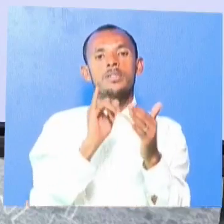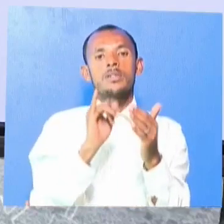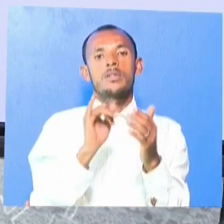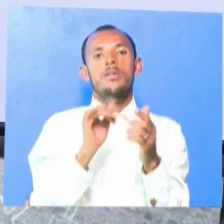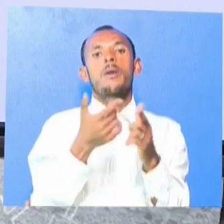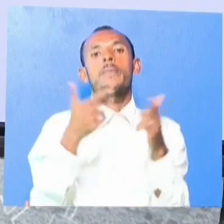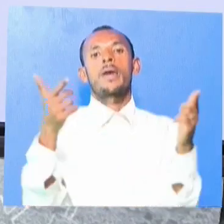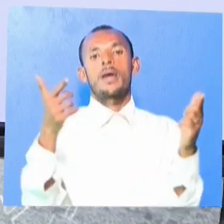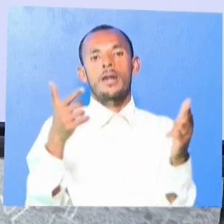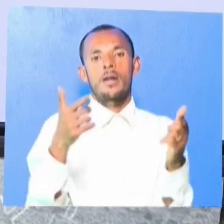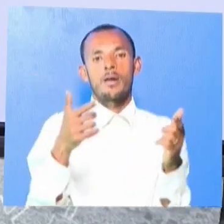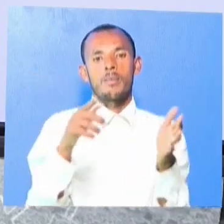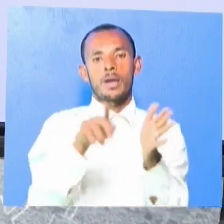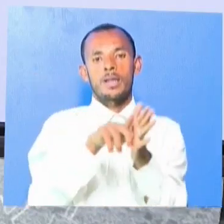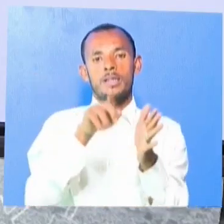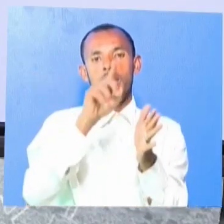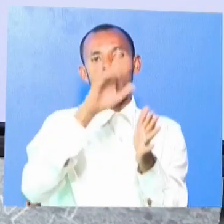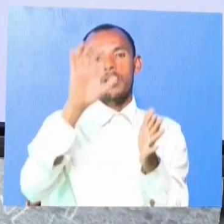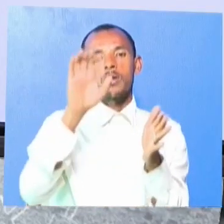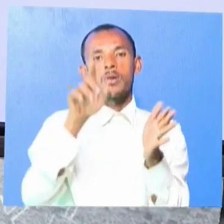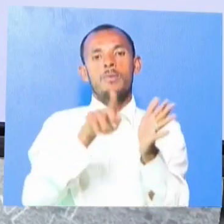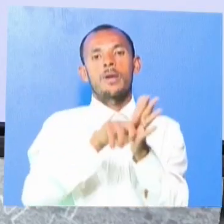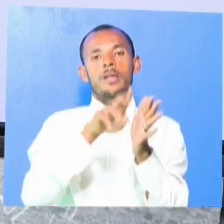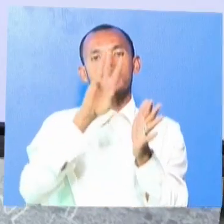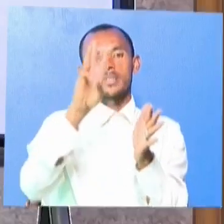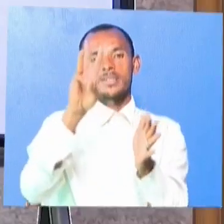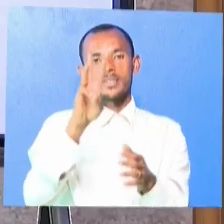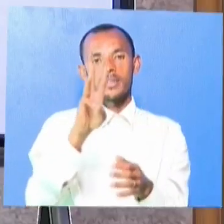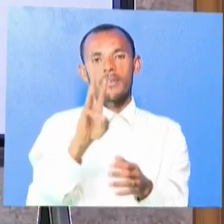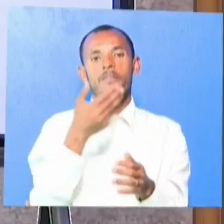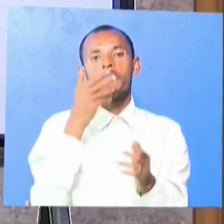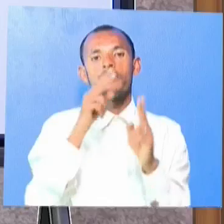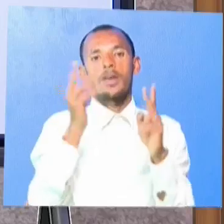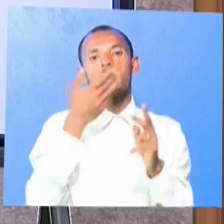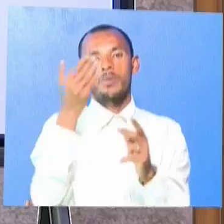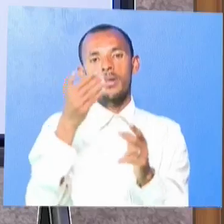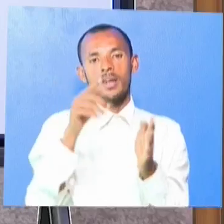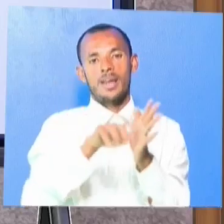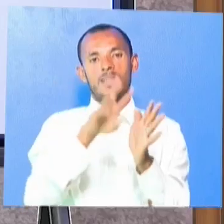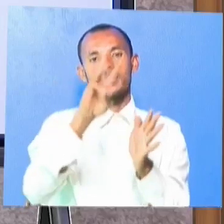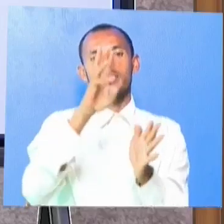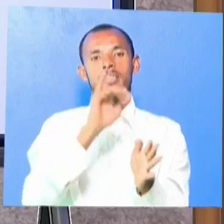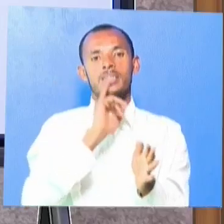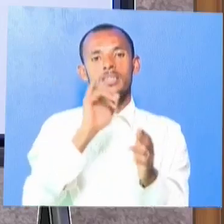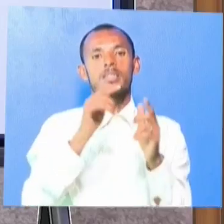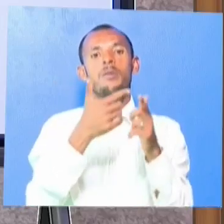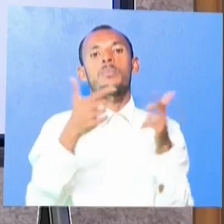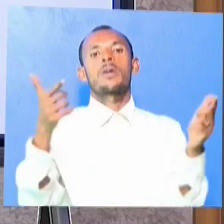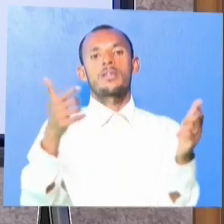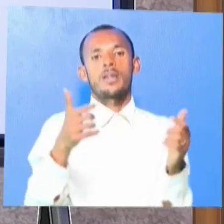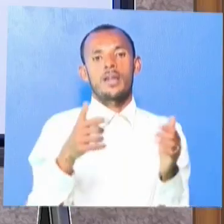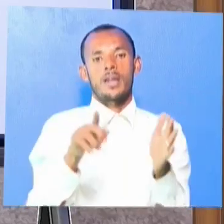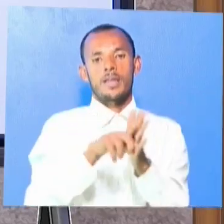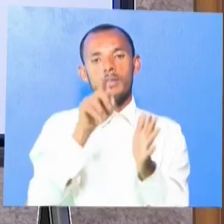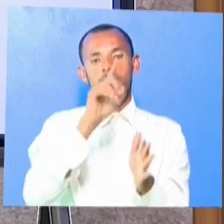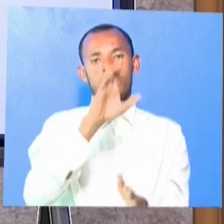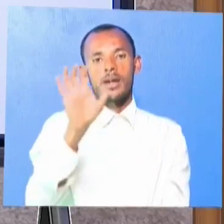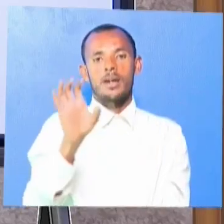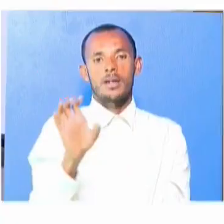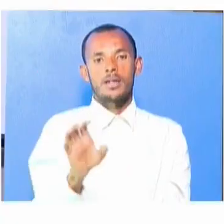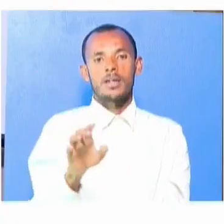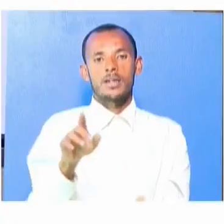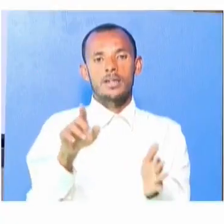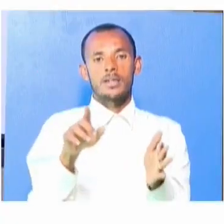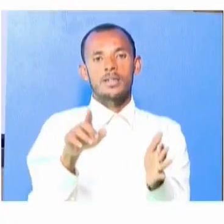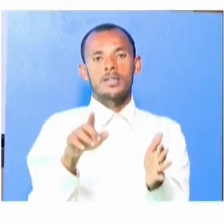bigger, minus 100 and minus 6? Very nice. Negative 6 is bigger than negative 100. Therefore,